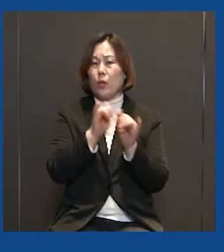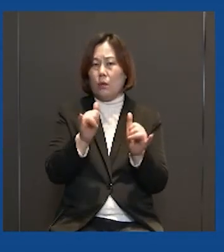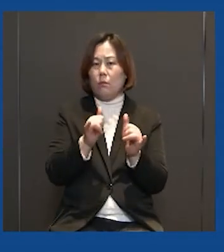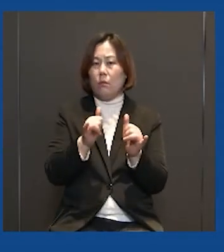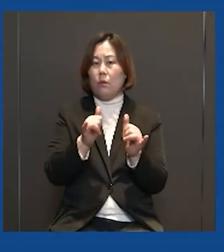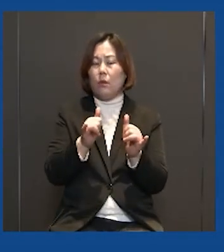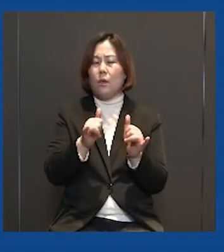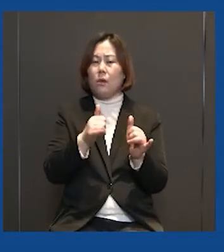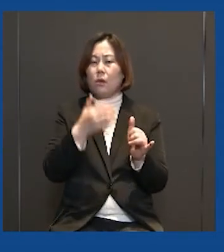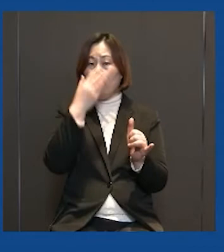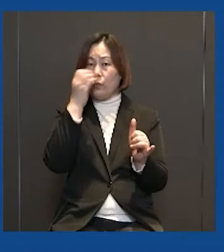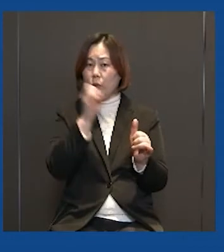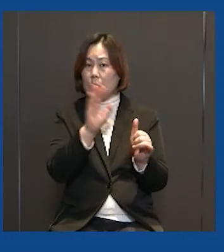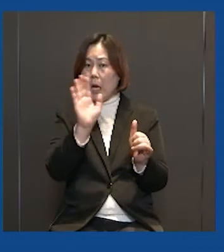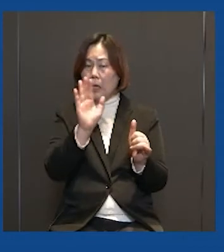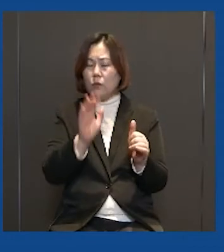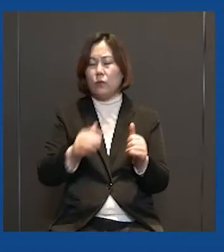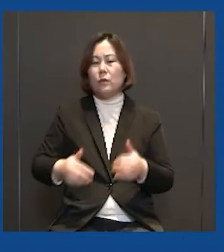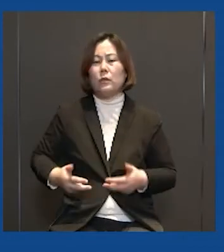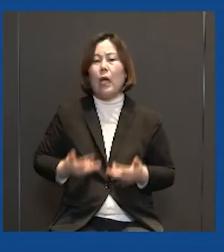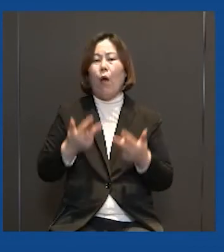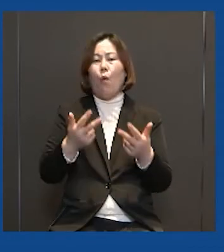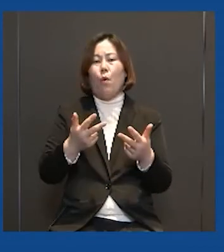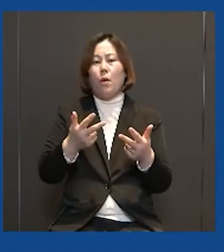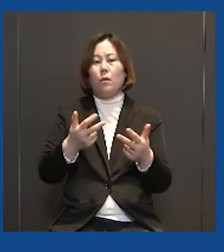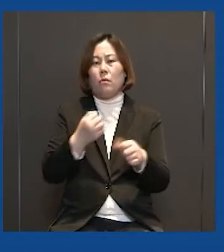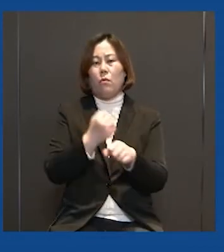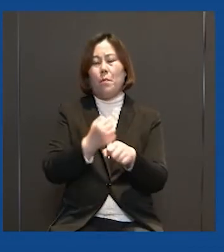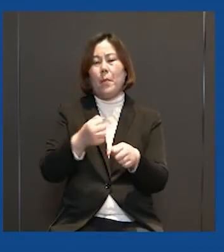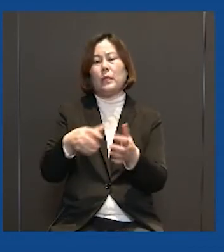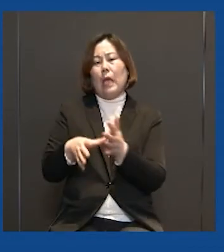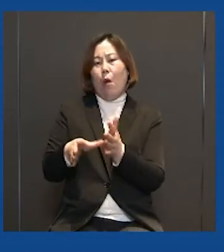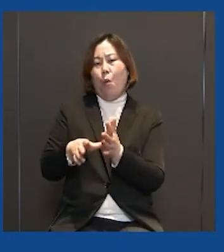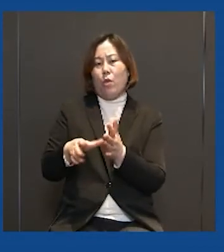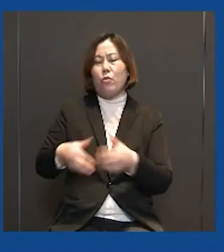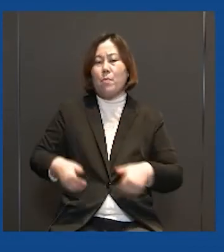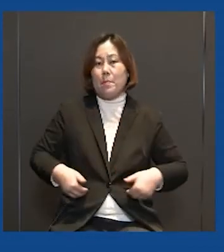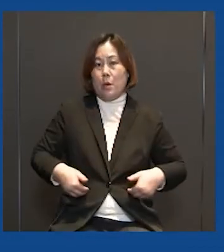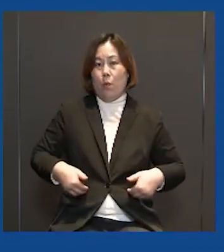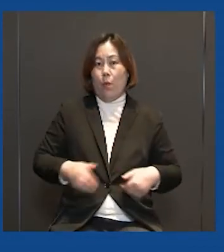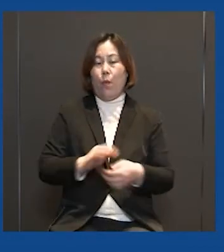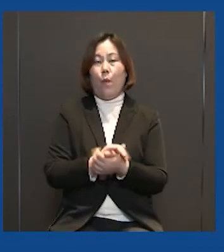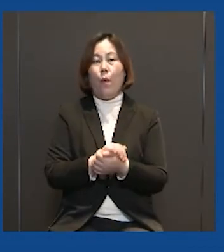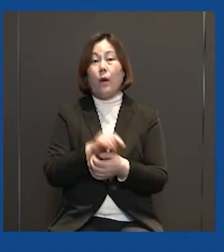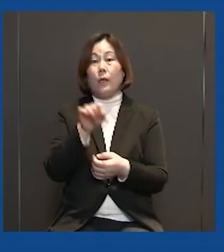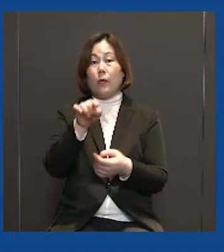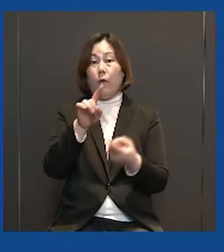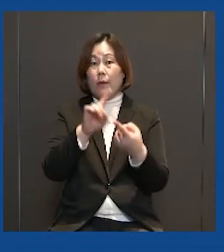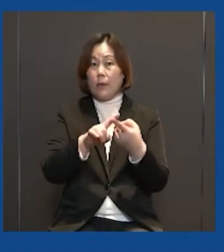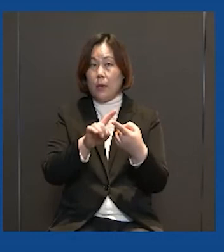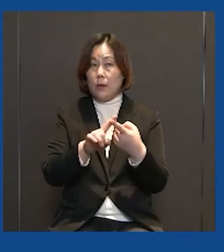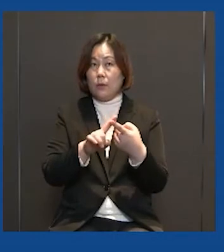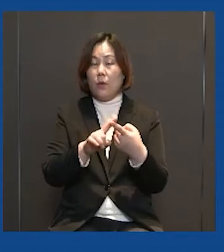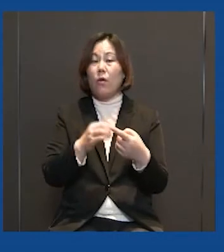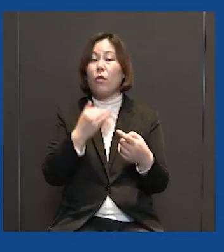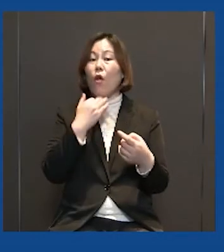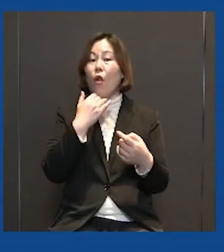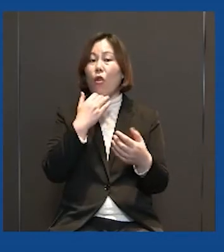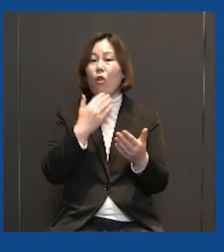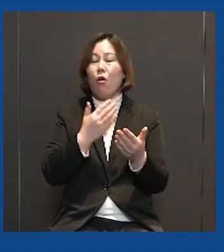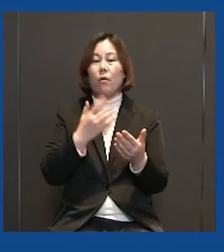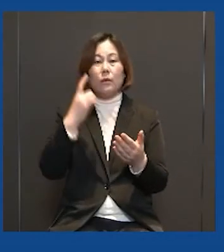initial presentations. How is ageism expressed? It's not only the blatant